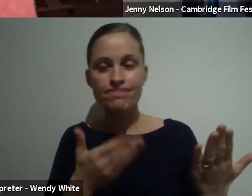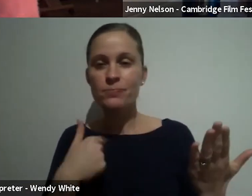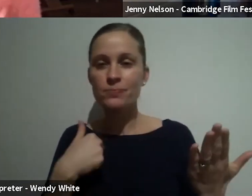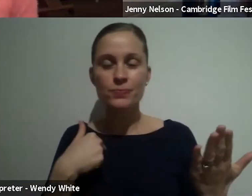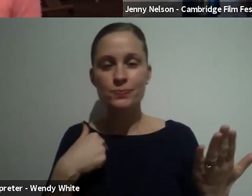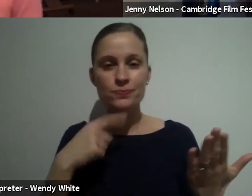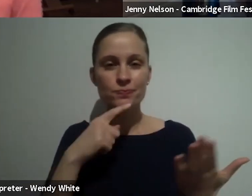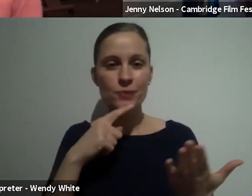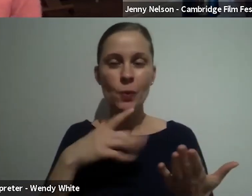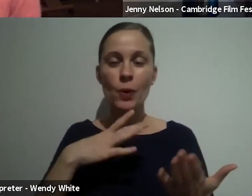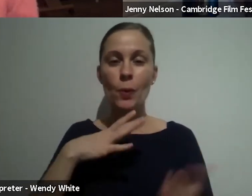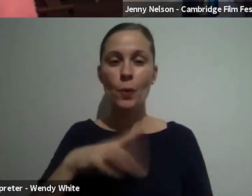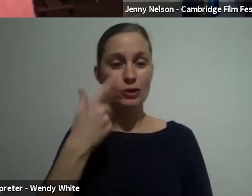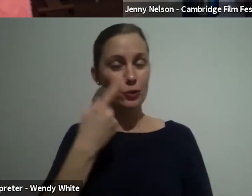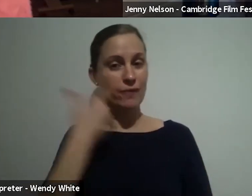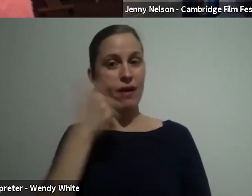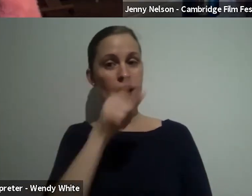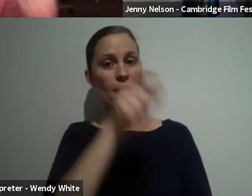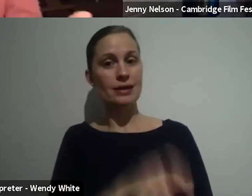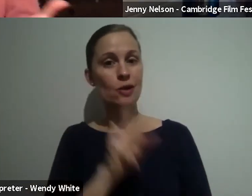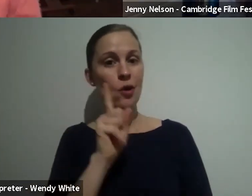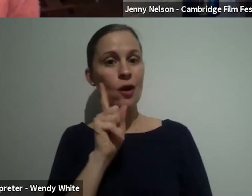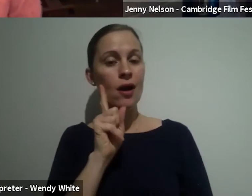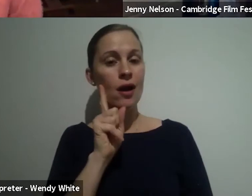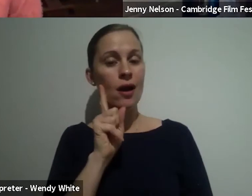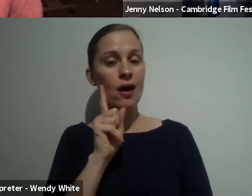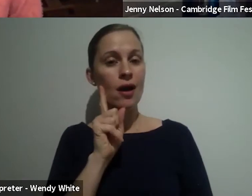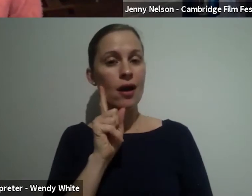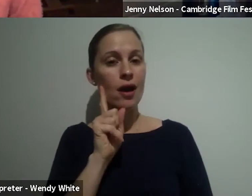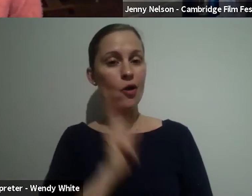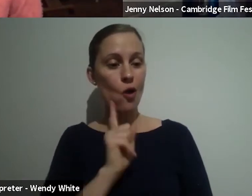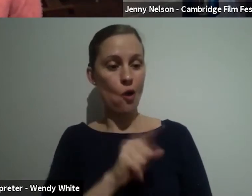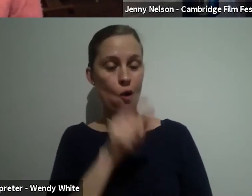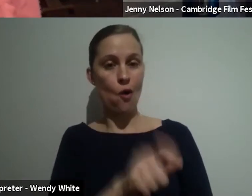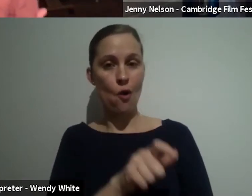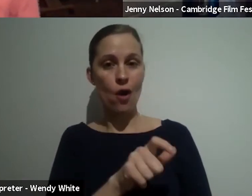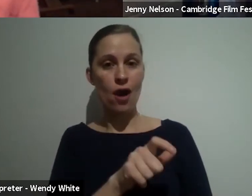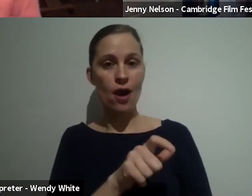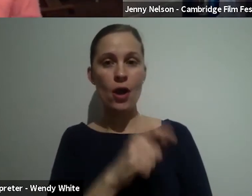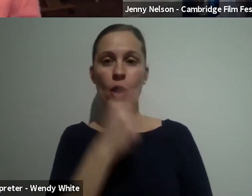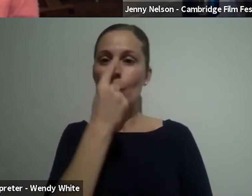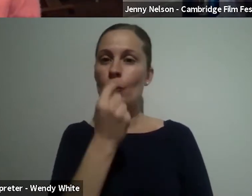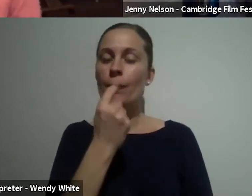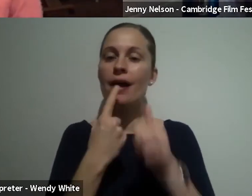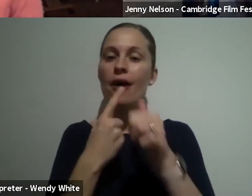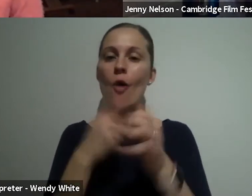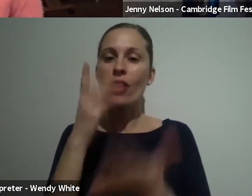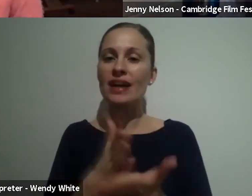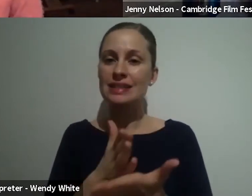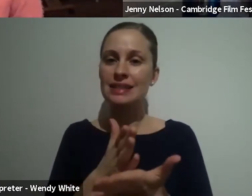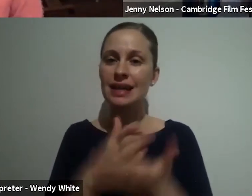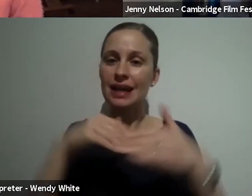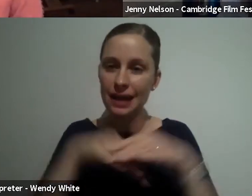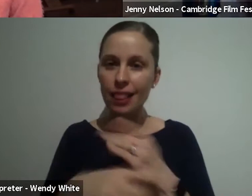we were looking for girls that were we felt they were able to be very authentic in front of the camera,